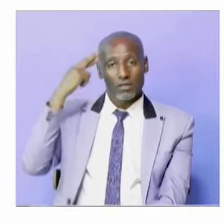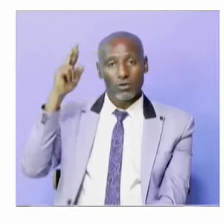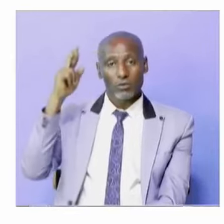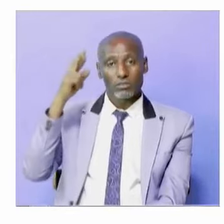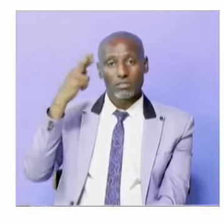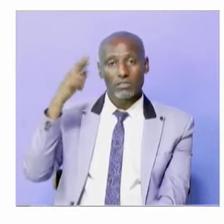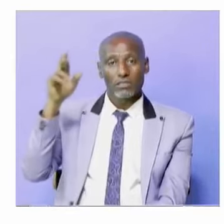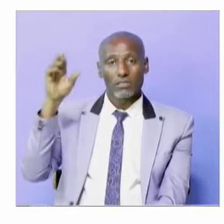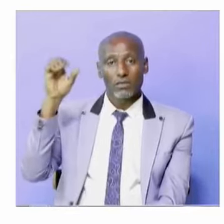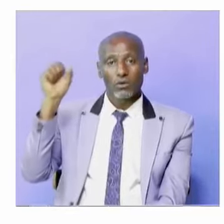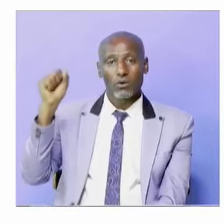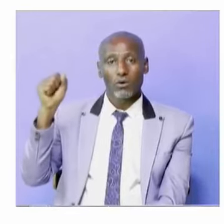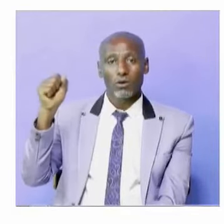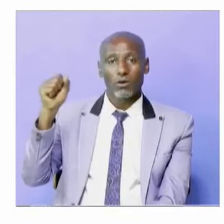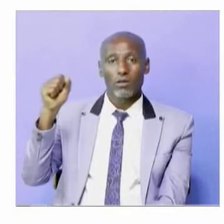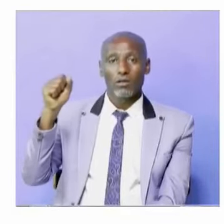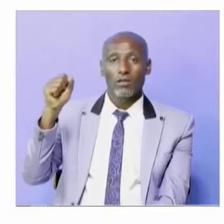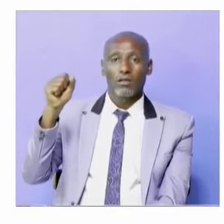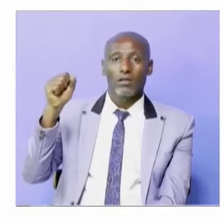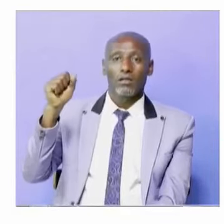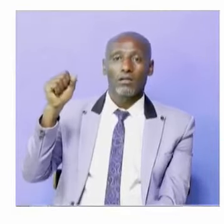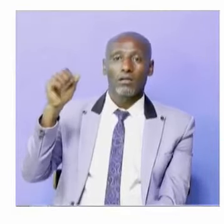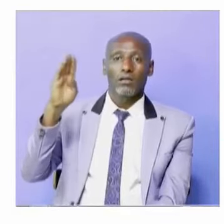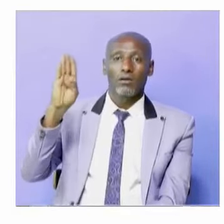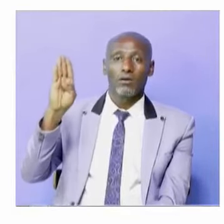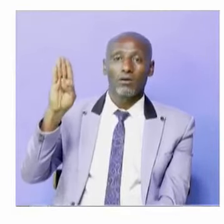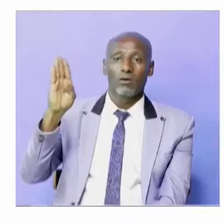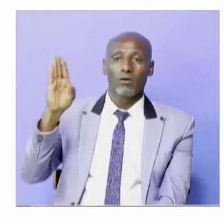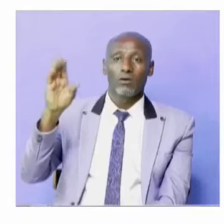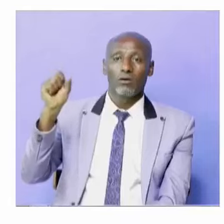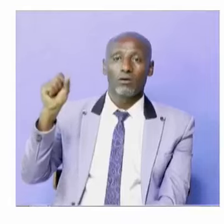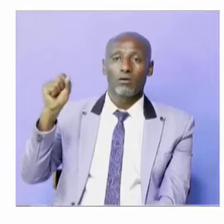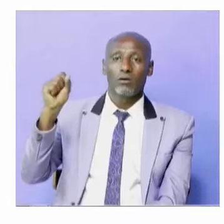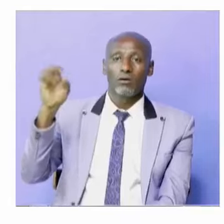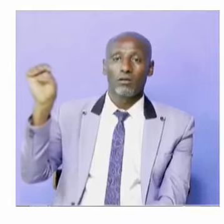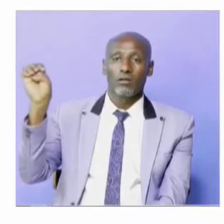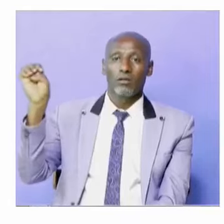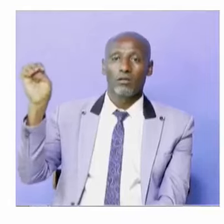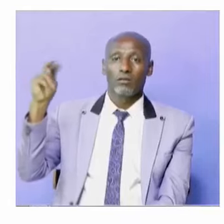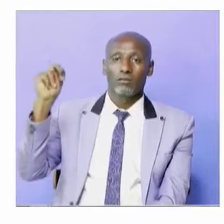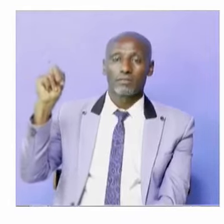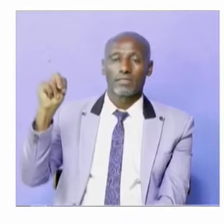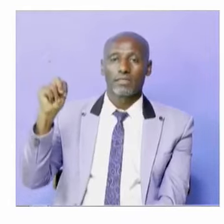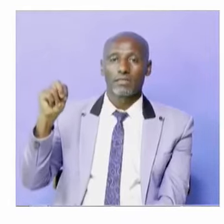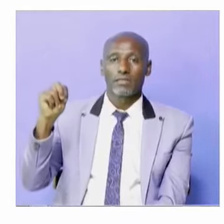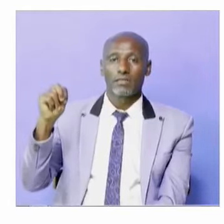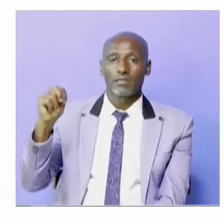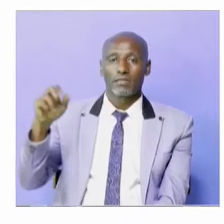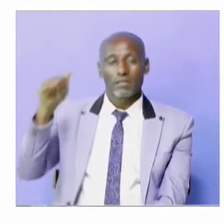Robson is just talking together. Mr. Alamu said,